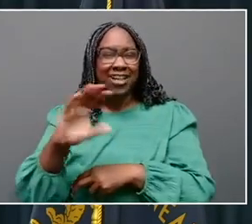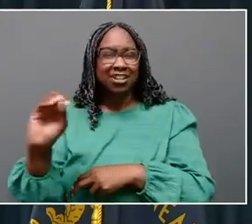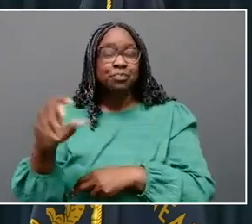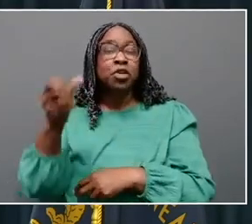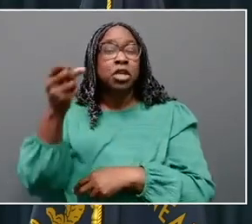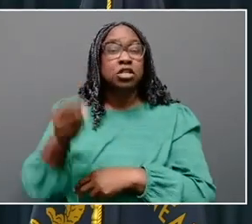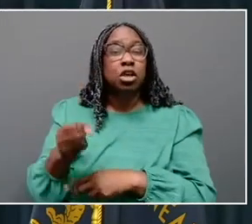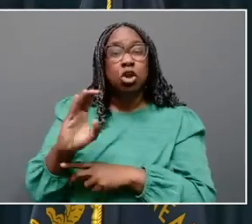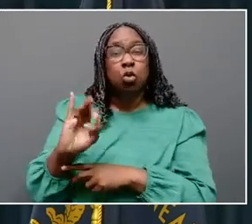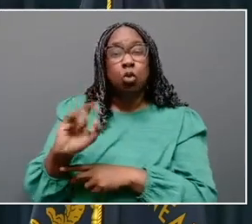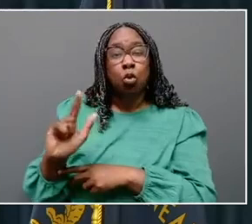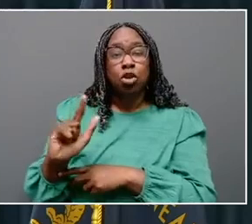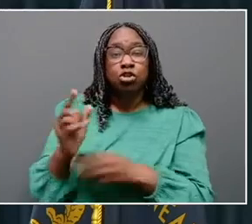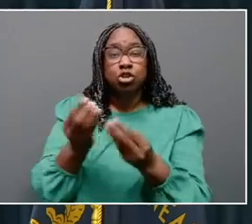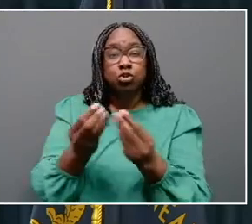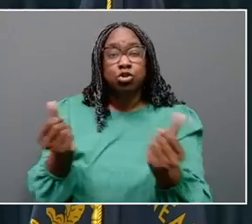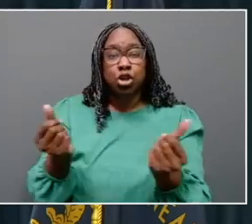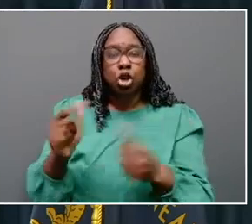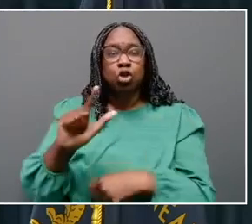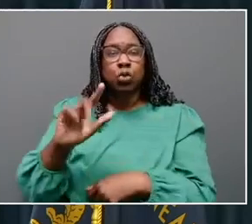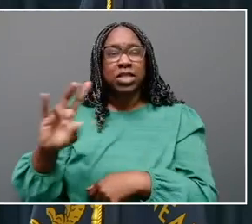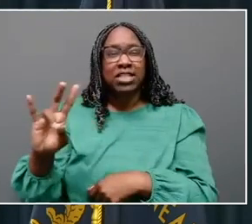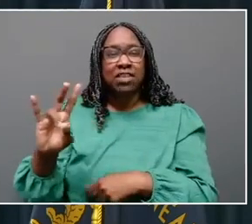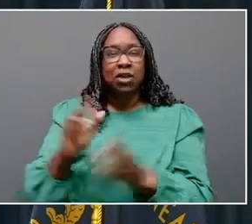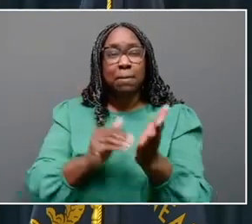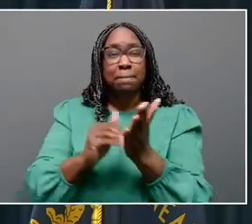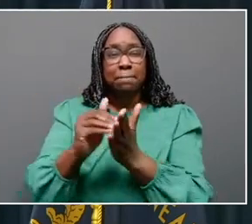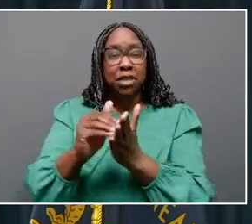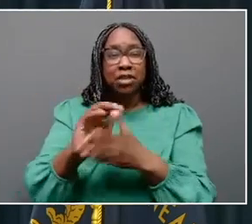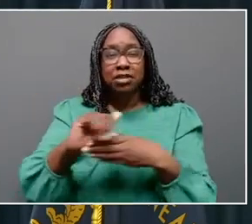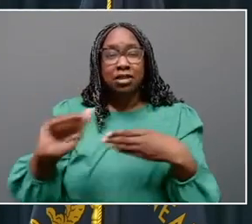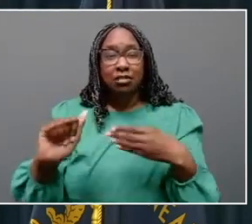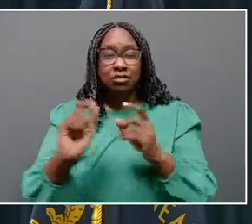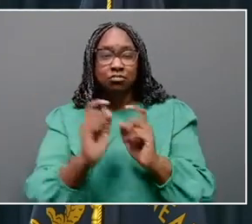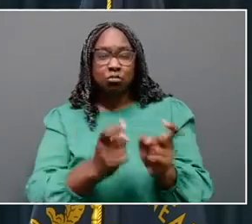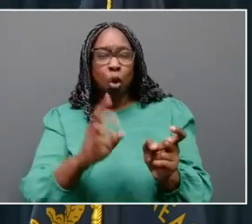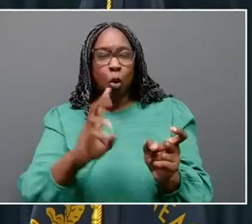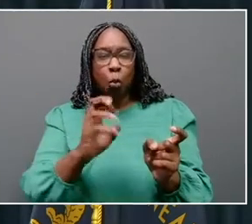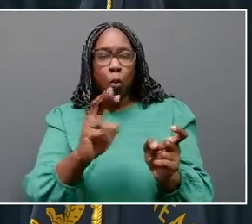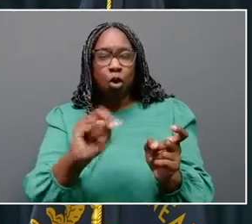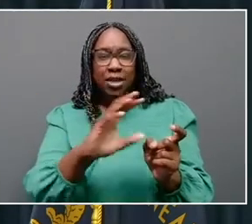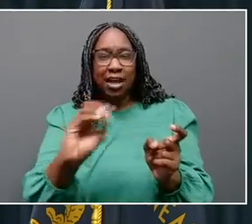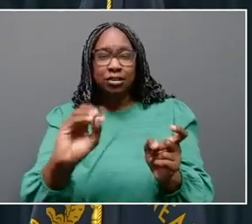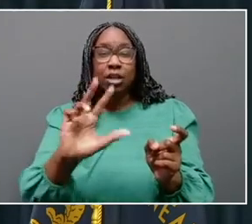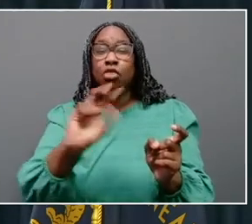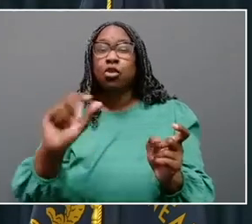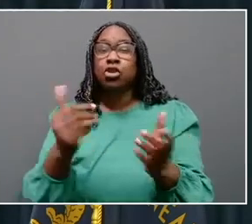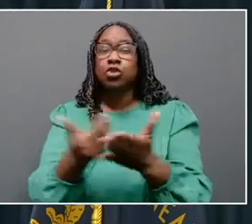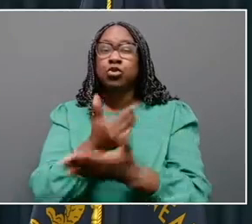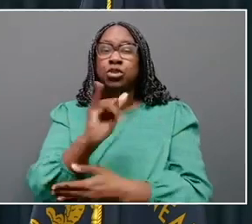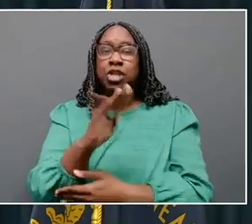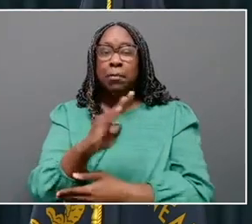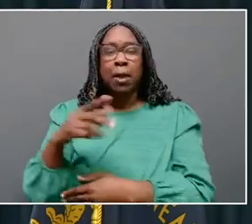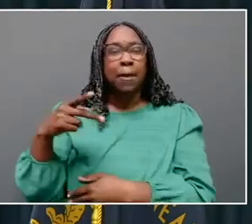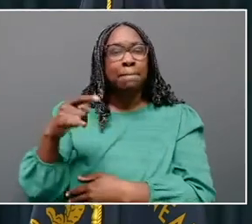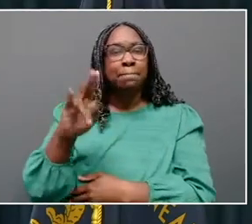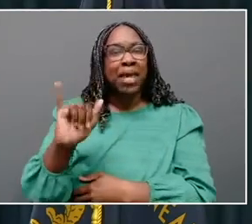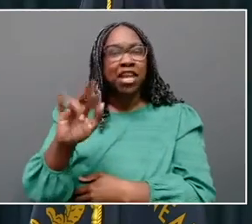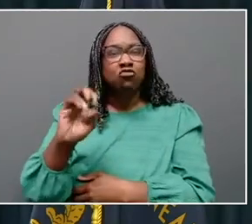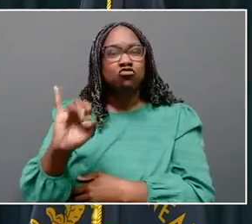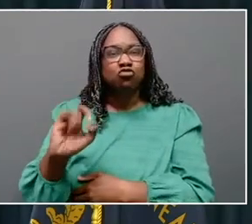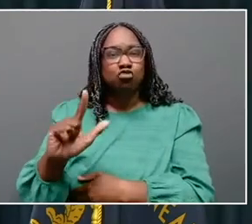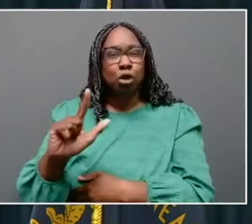Solutions, $27 million investment in Warren County, creating 30 new jobs. Penny Royal Barrel Company in Adair